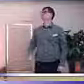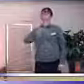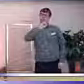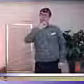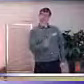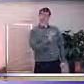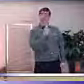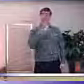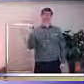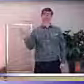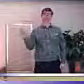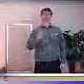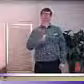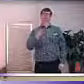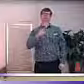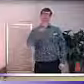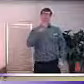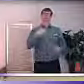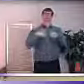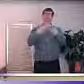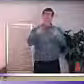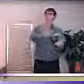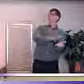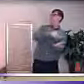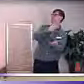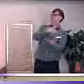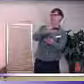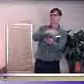Jackson, Queen Bee share their gift through their music.